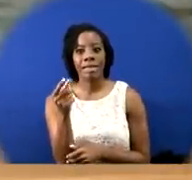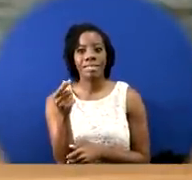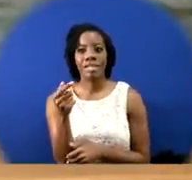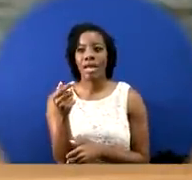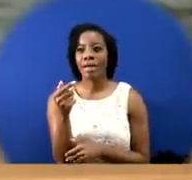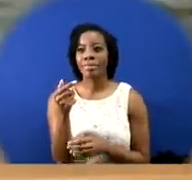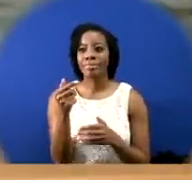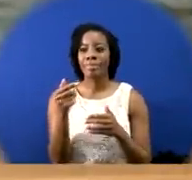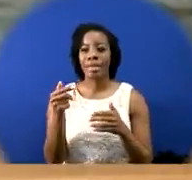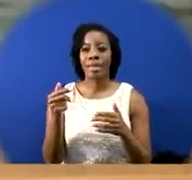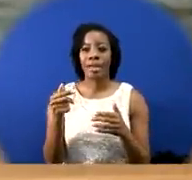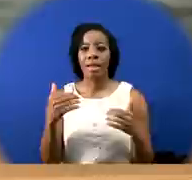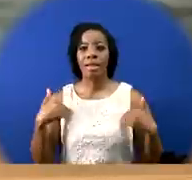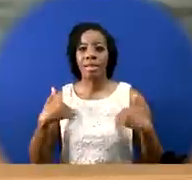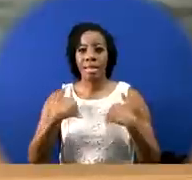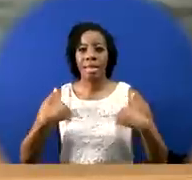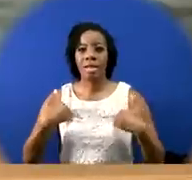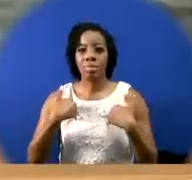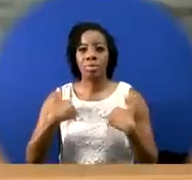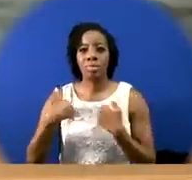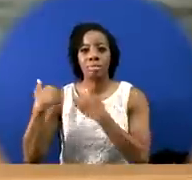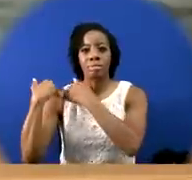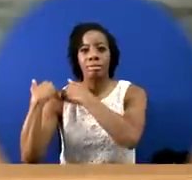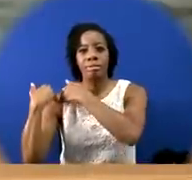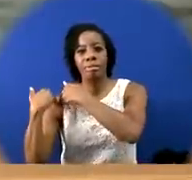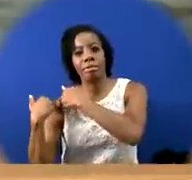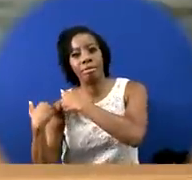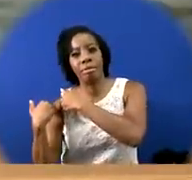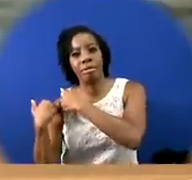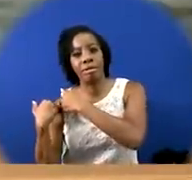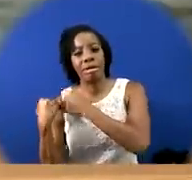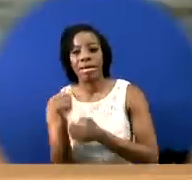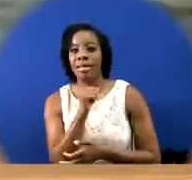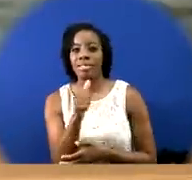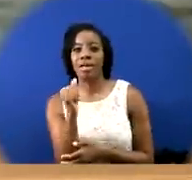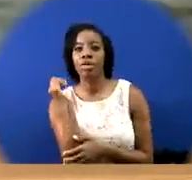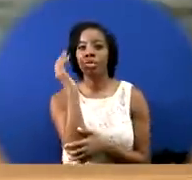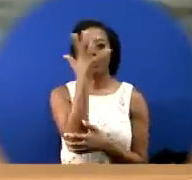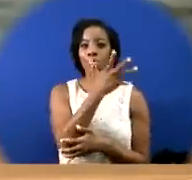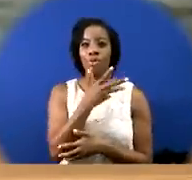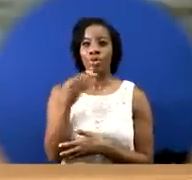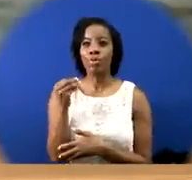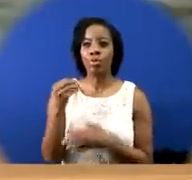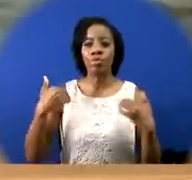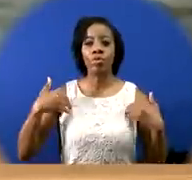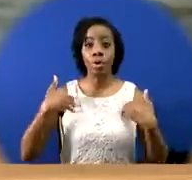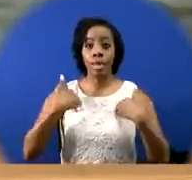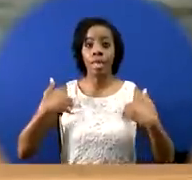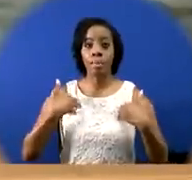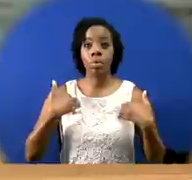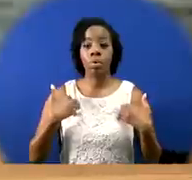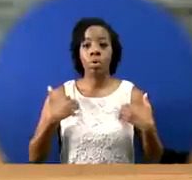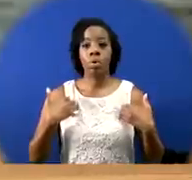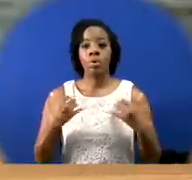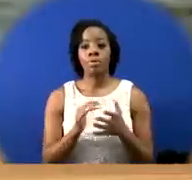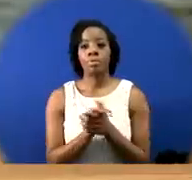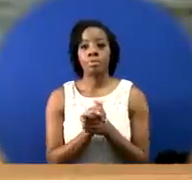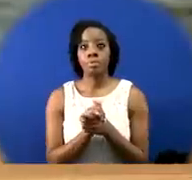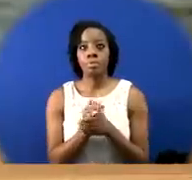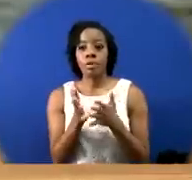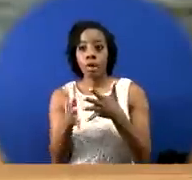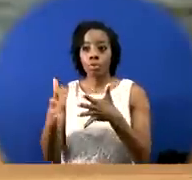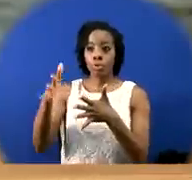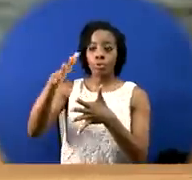is a beast of burden. It is not the stallion or the white horse on on which an emperor would ride. No, it's